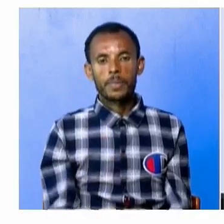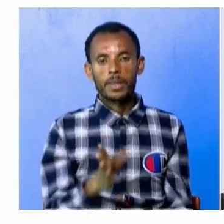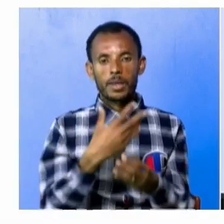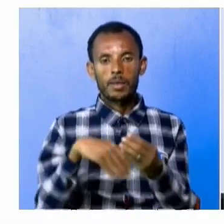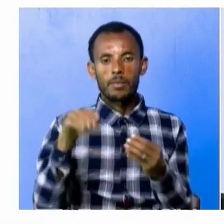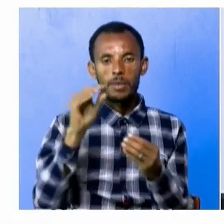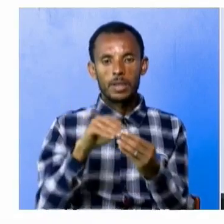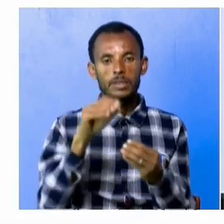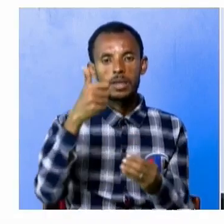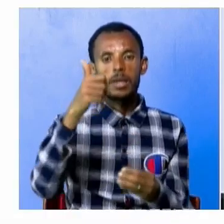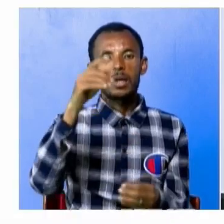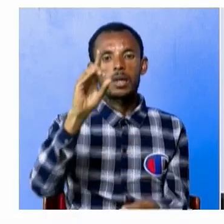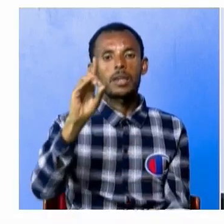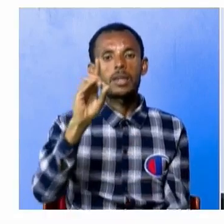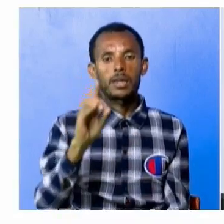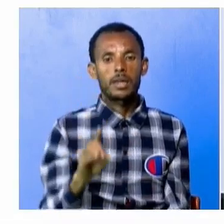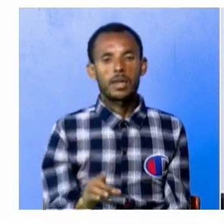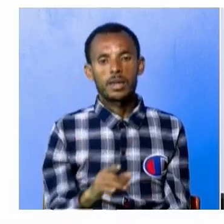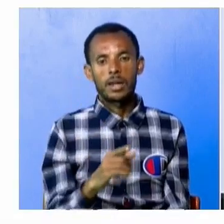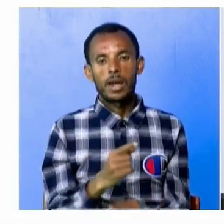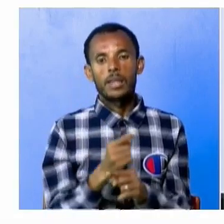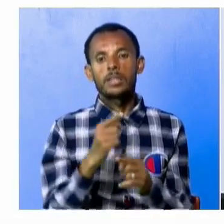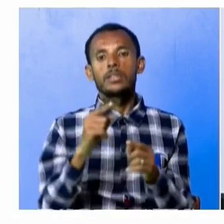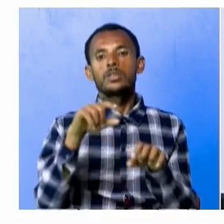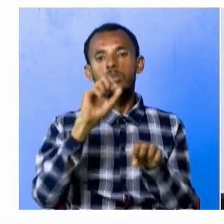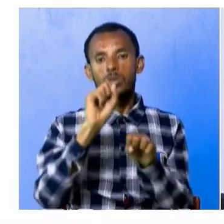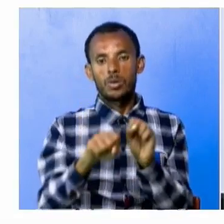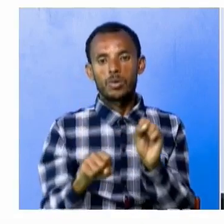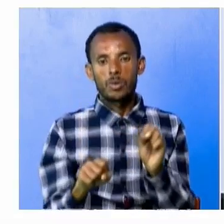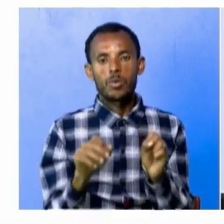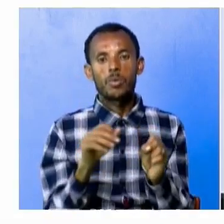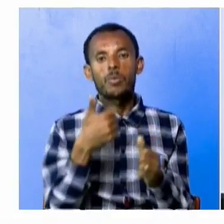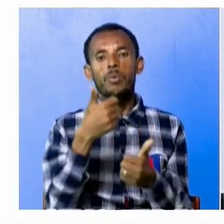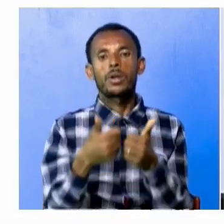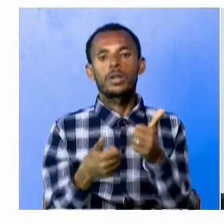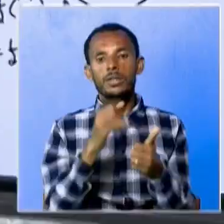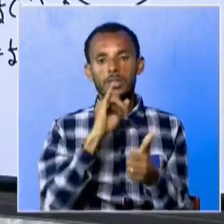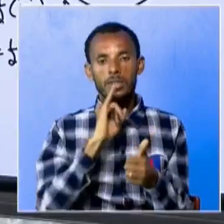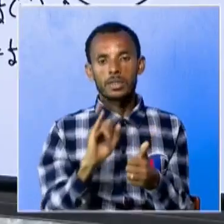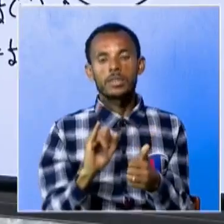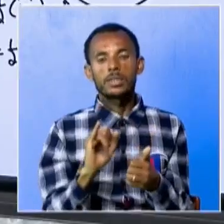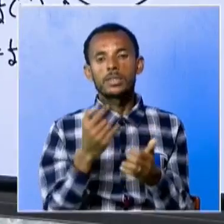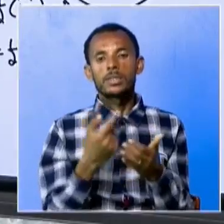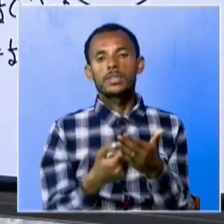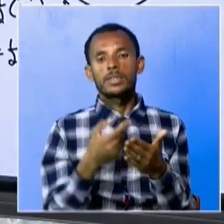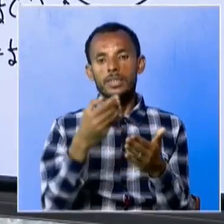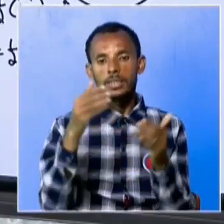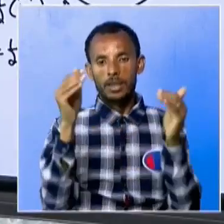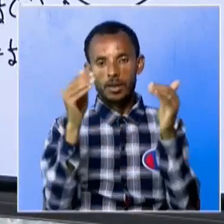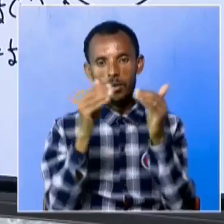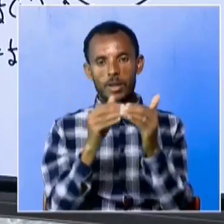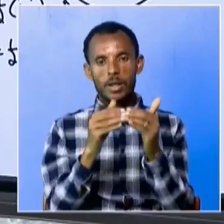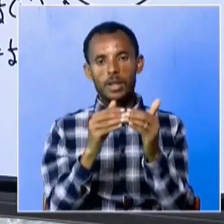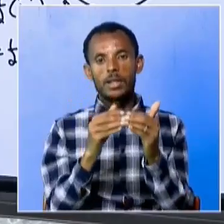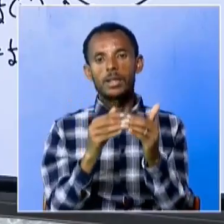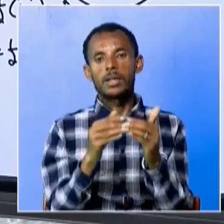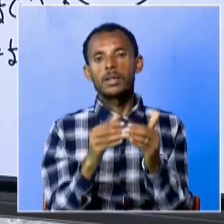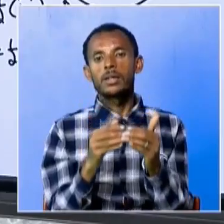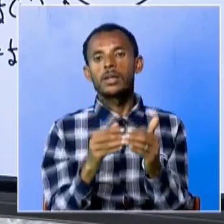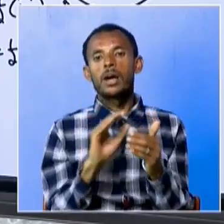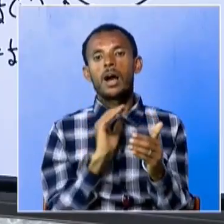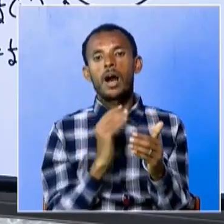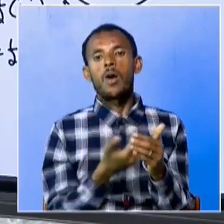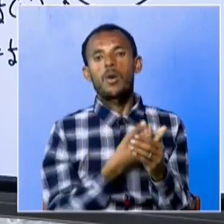plus AD, right? So, this is the same as this one, okay? This is